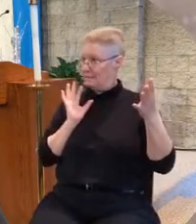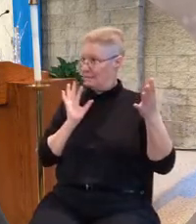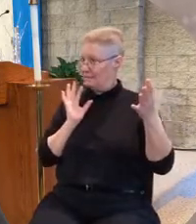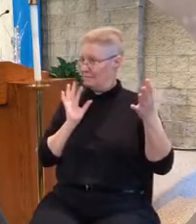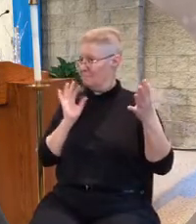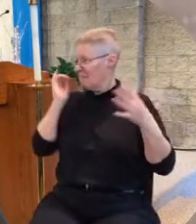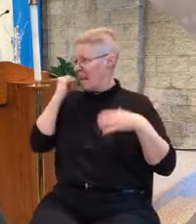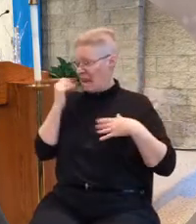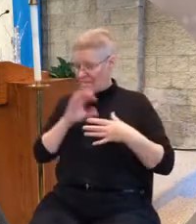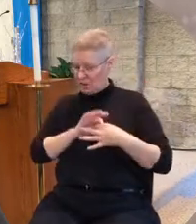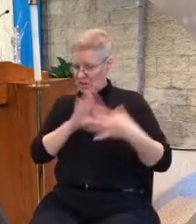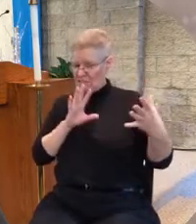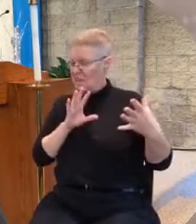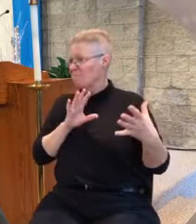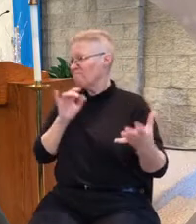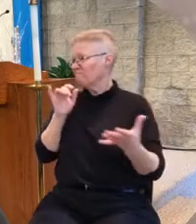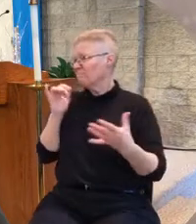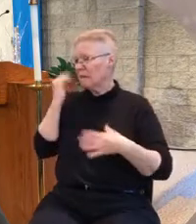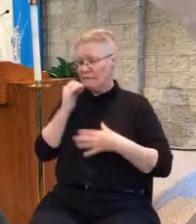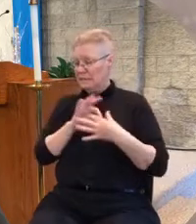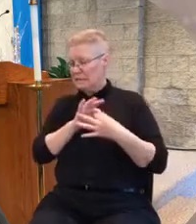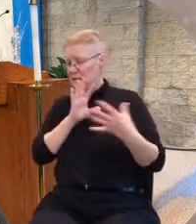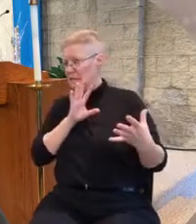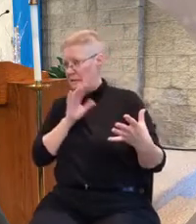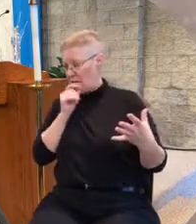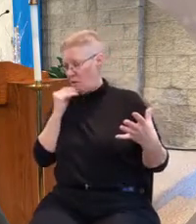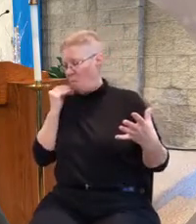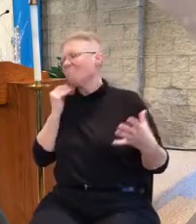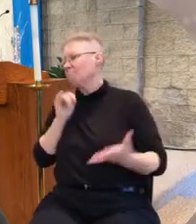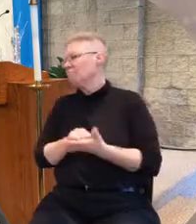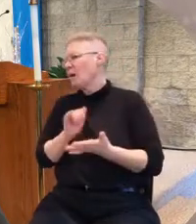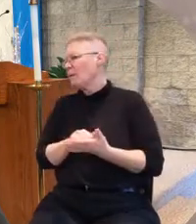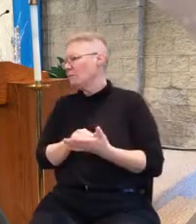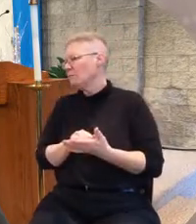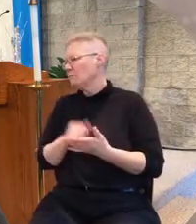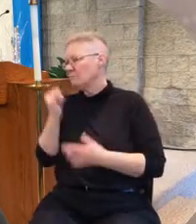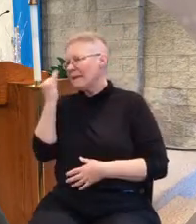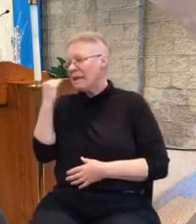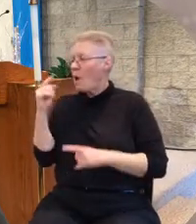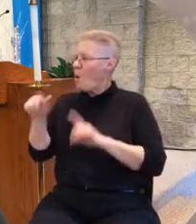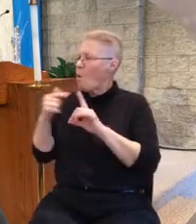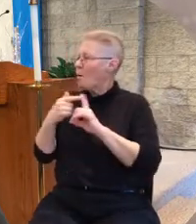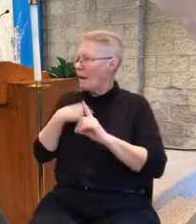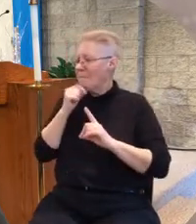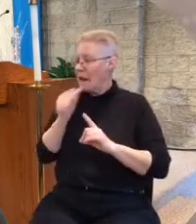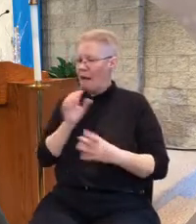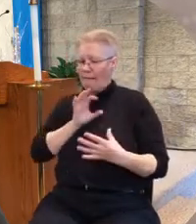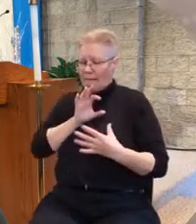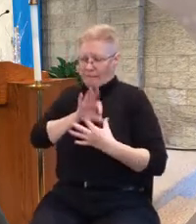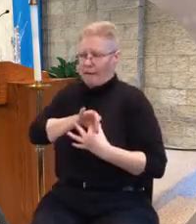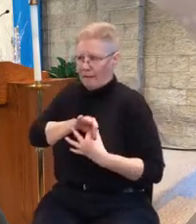impossible. Say, it is impossible. Say, when I'm not connected, it's impossible.